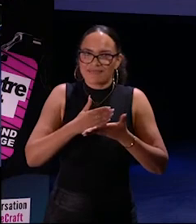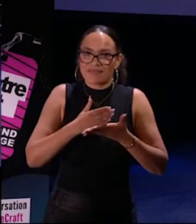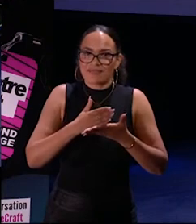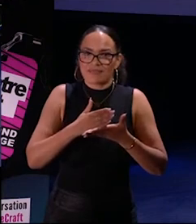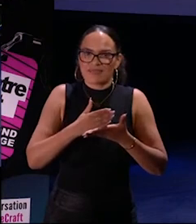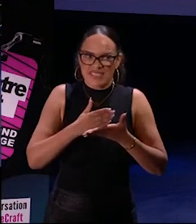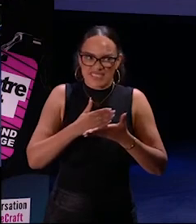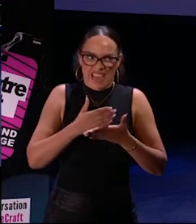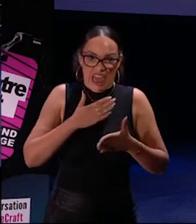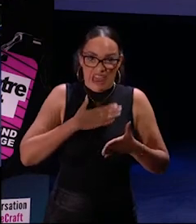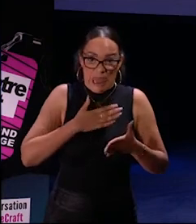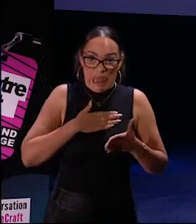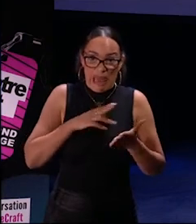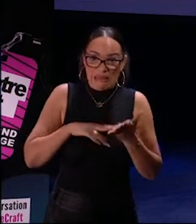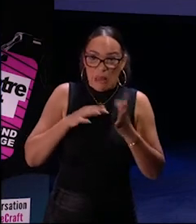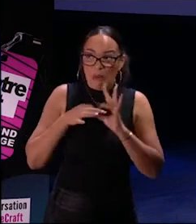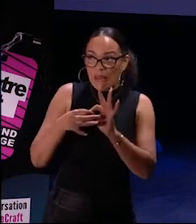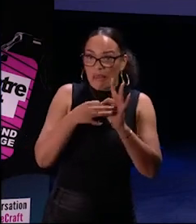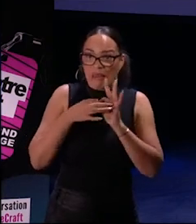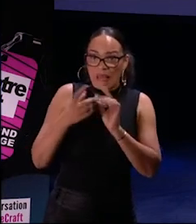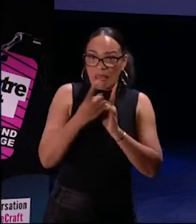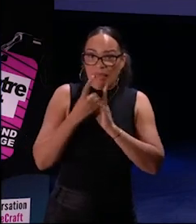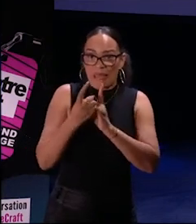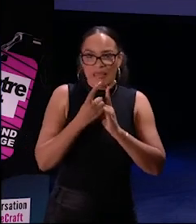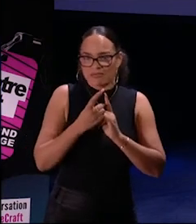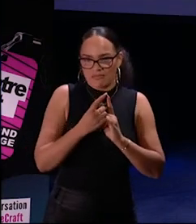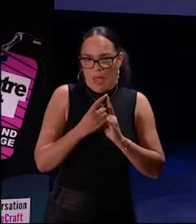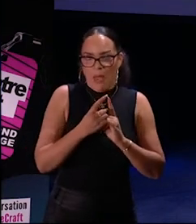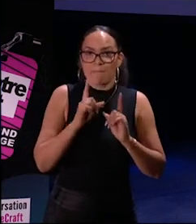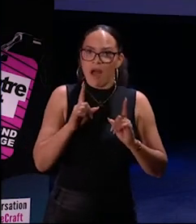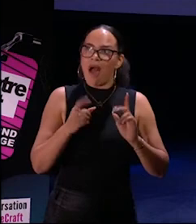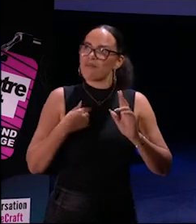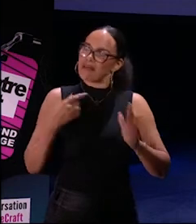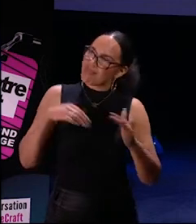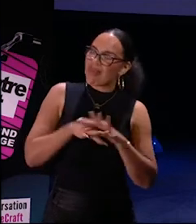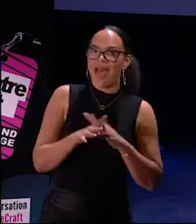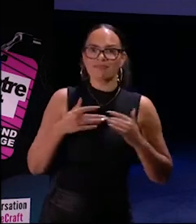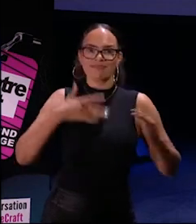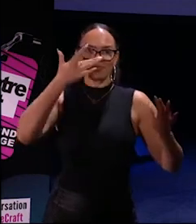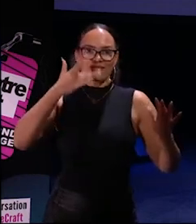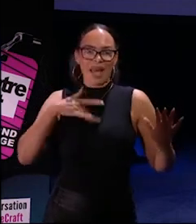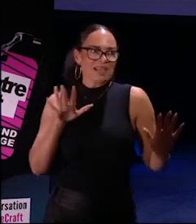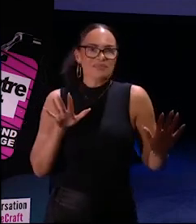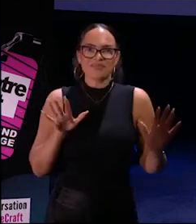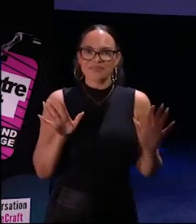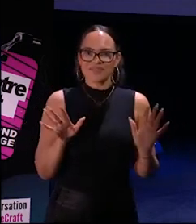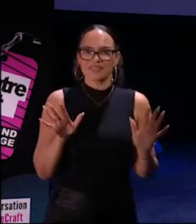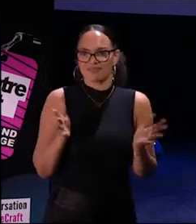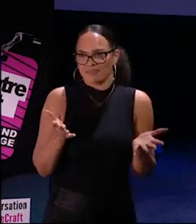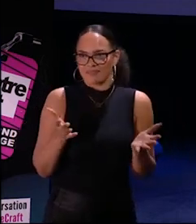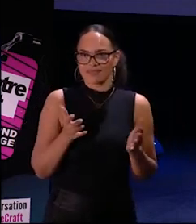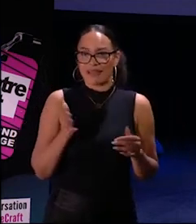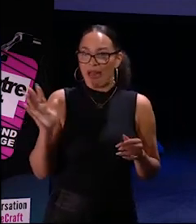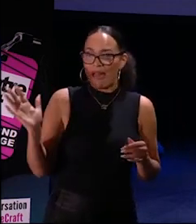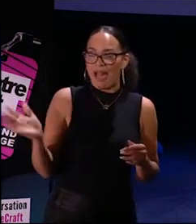Nobody likes networking. I don't like networking. But if you see me at a networking event, it looks like I like networking because I'm talking to people. Everybody at